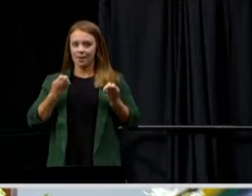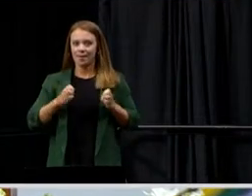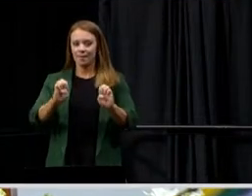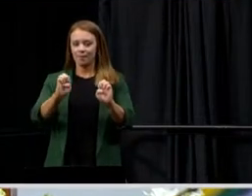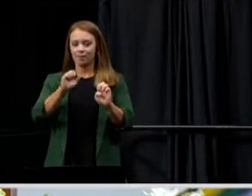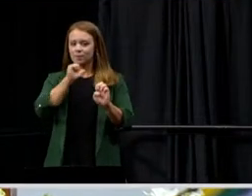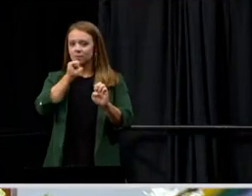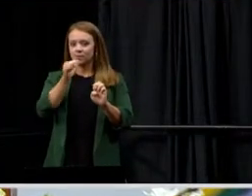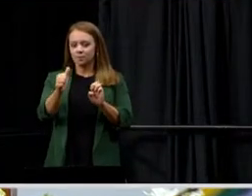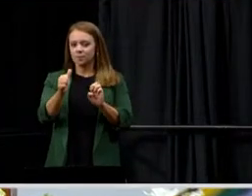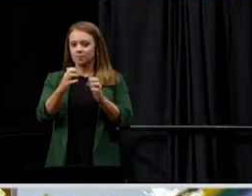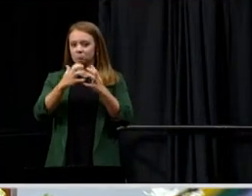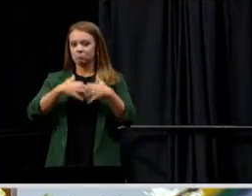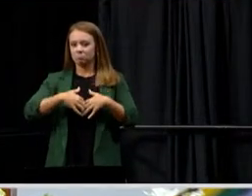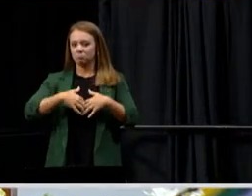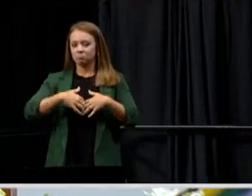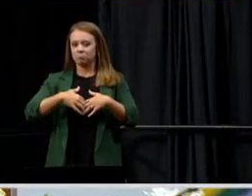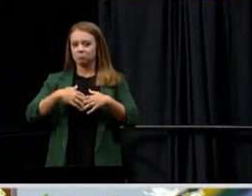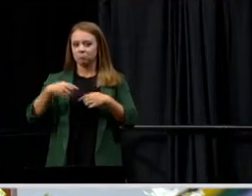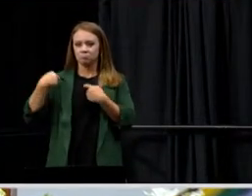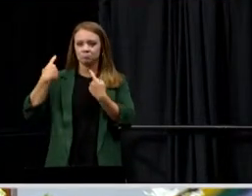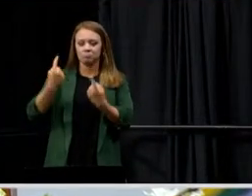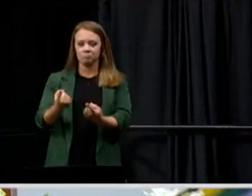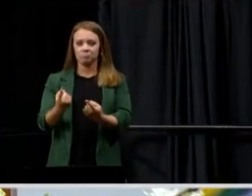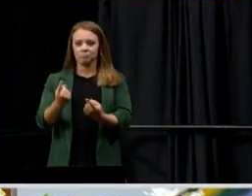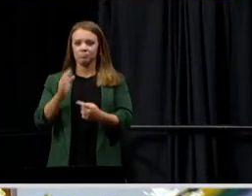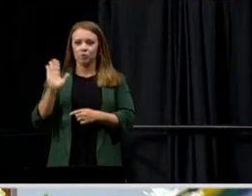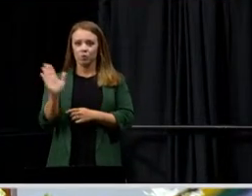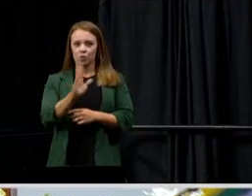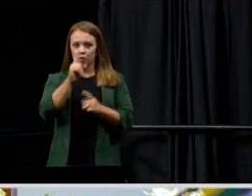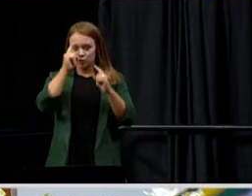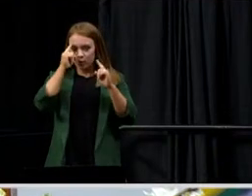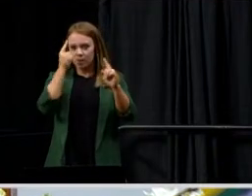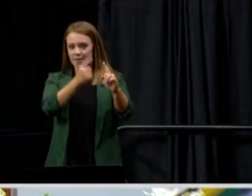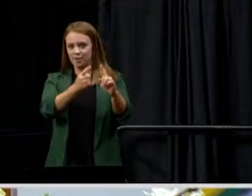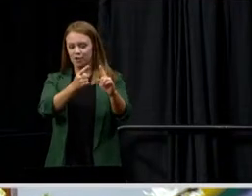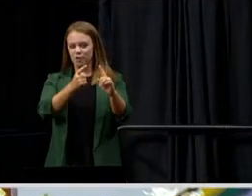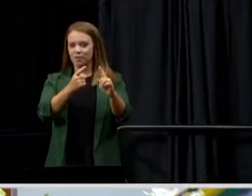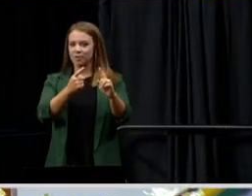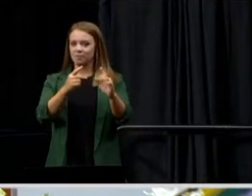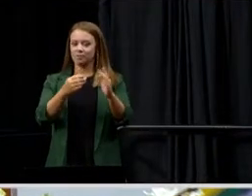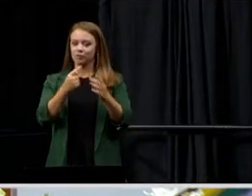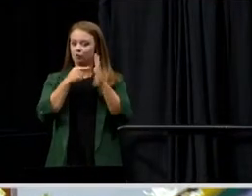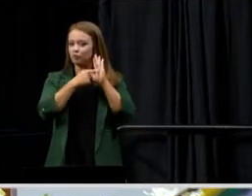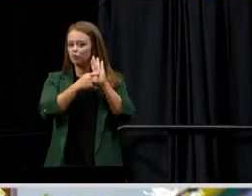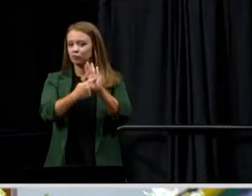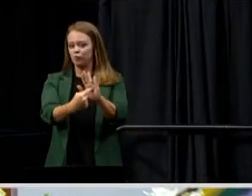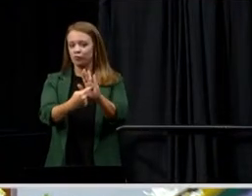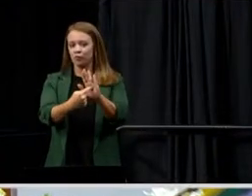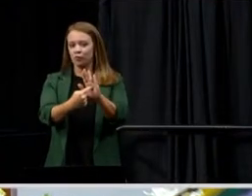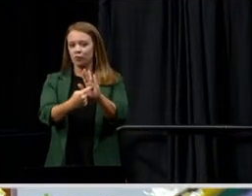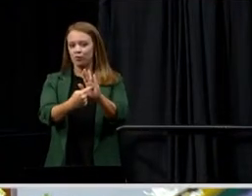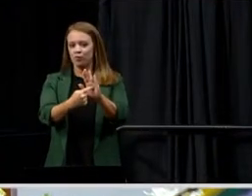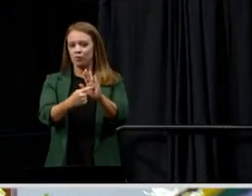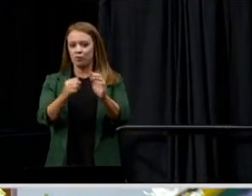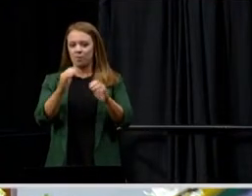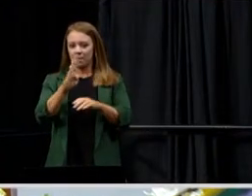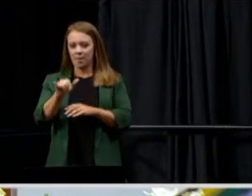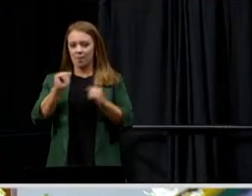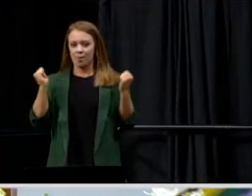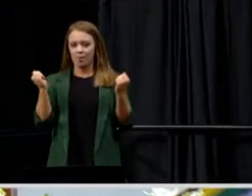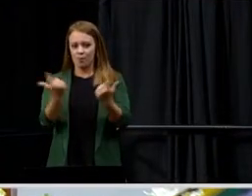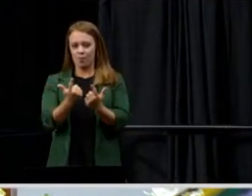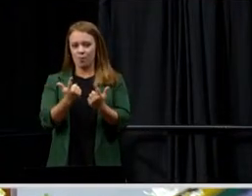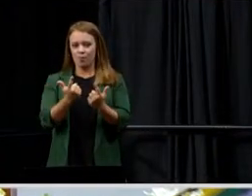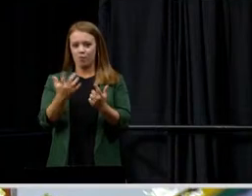a 100-year pandemic. Your determination was evident by the extraordinary strides taken to ensure opportunity